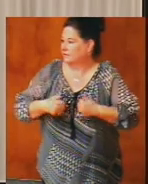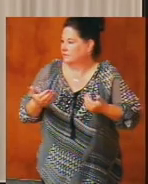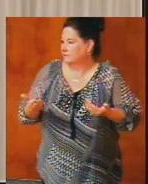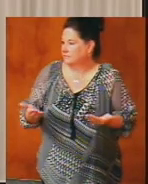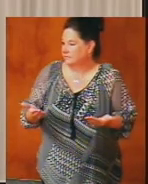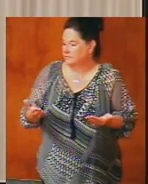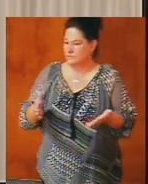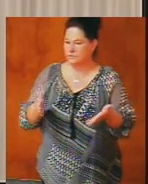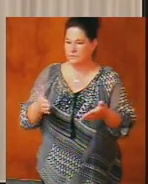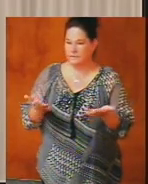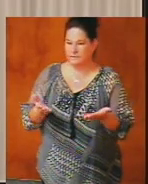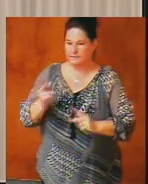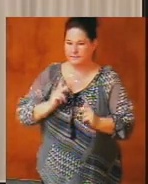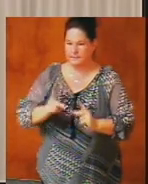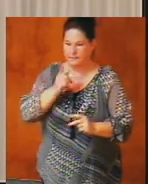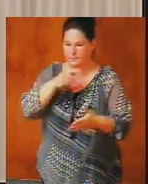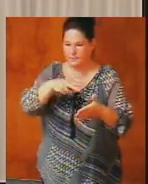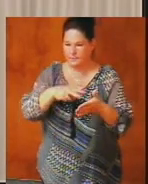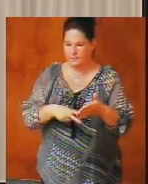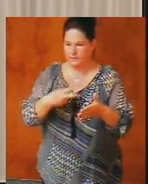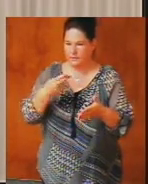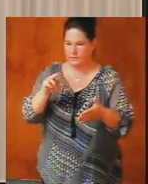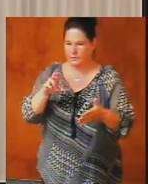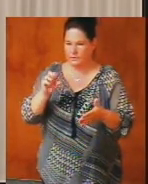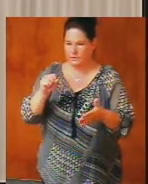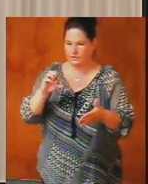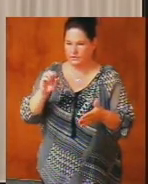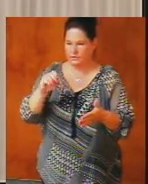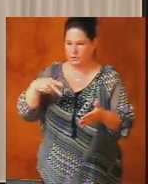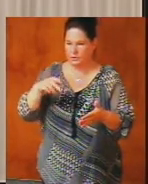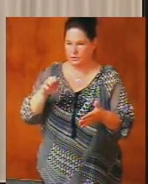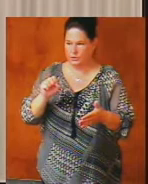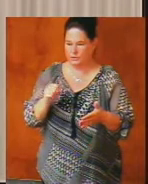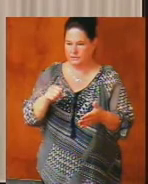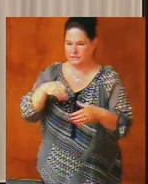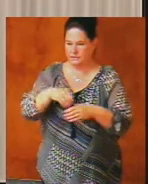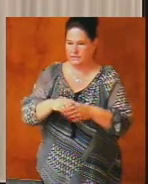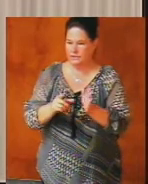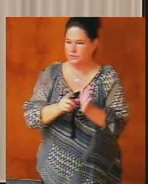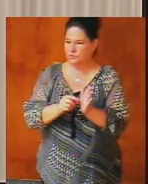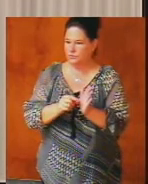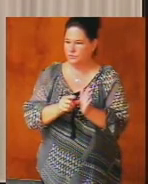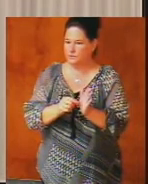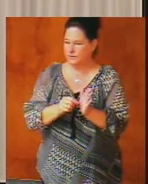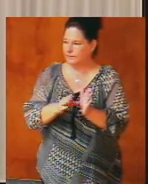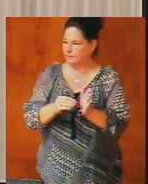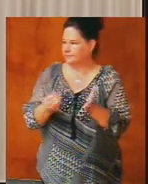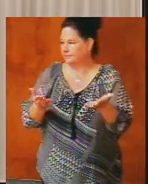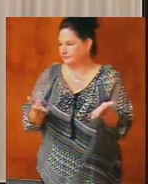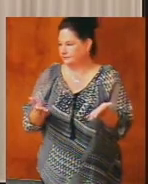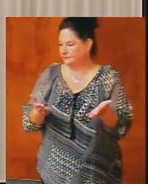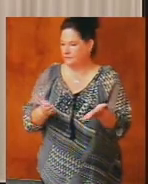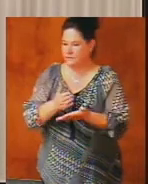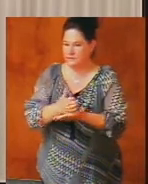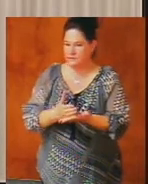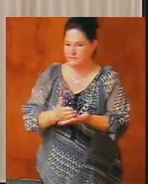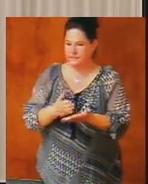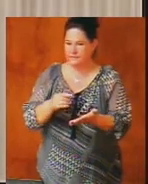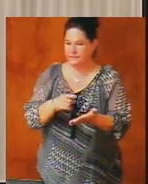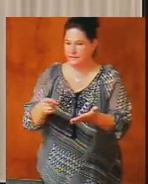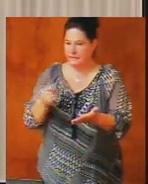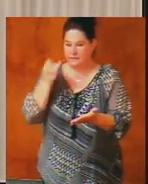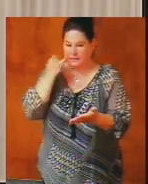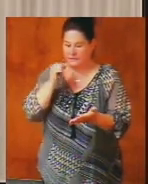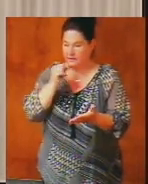the folks that read the horoscopes in the newspaper, at least some of them, if